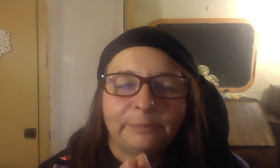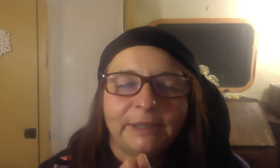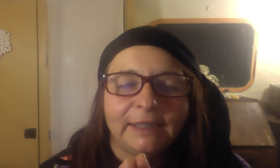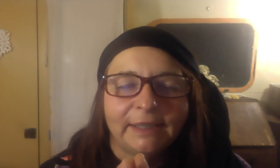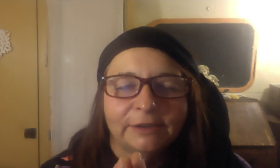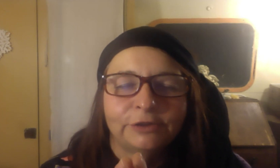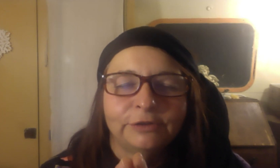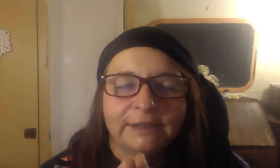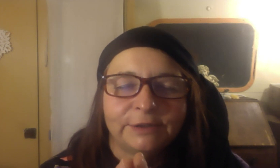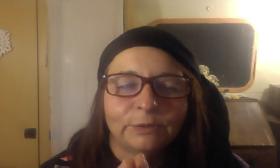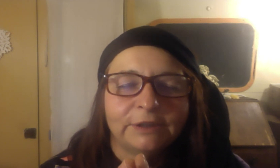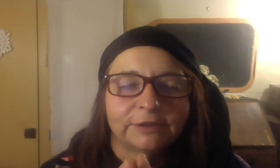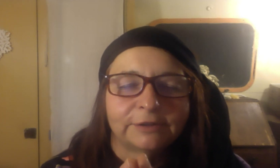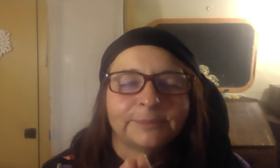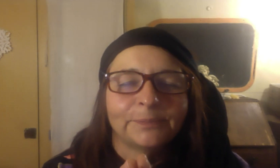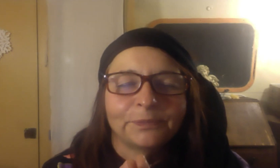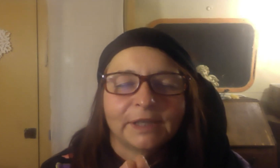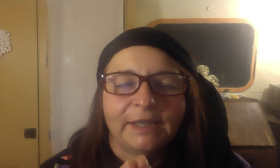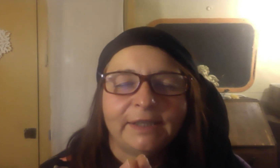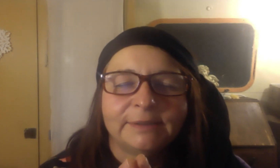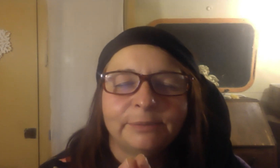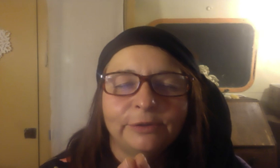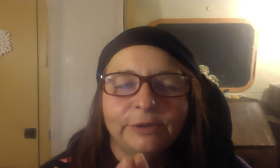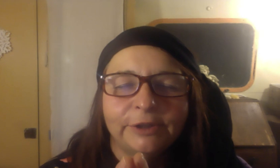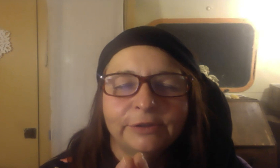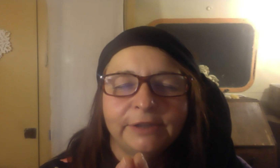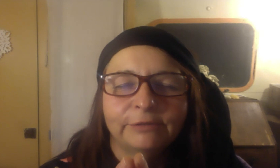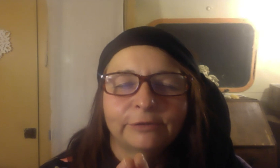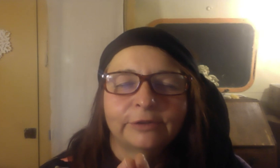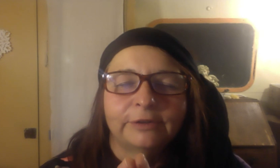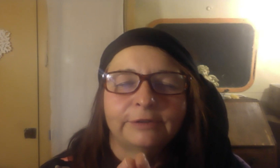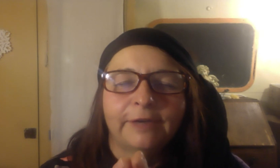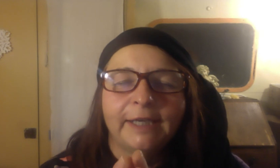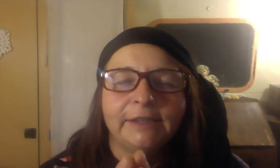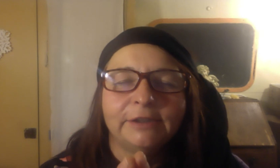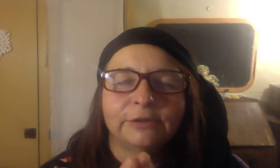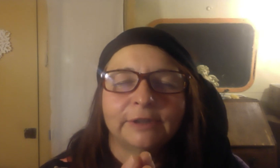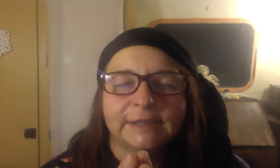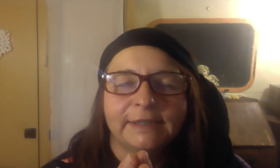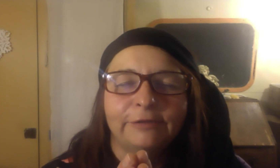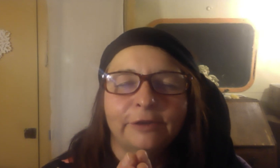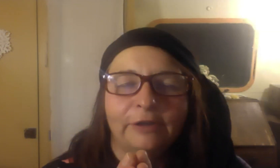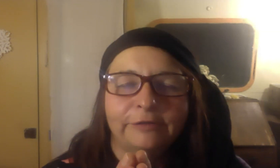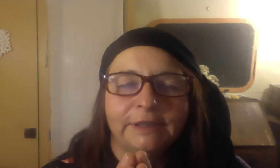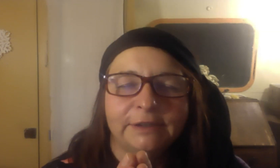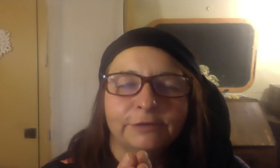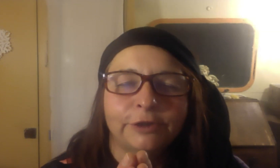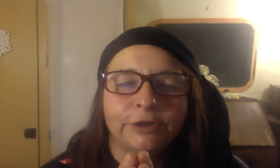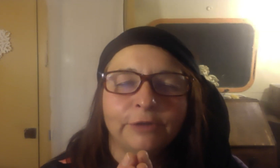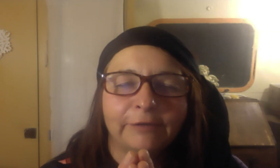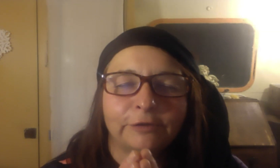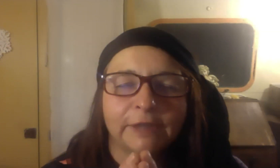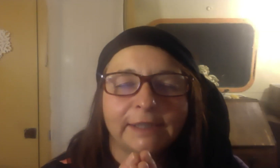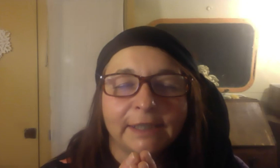cat being during this winter, explore your inner world, find your self confidence, for